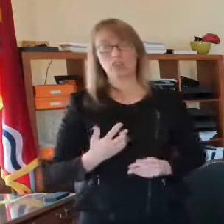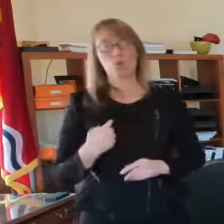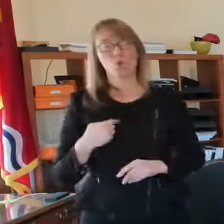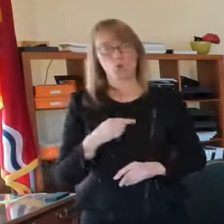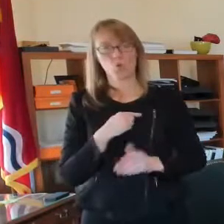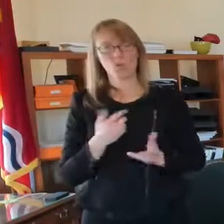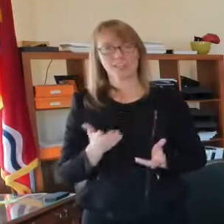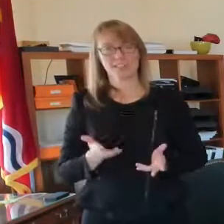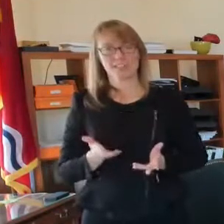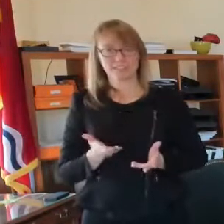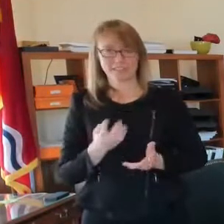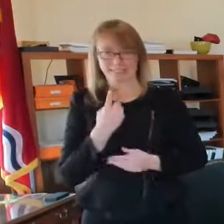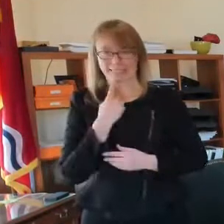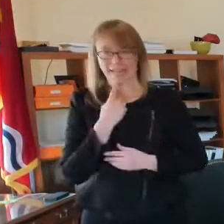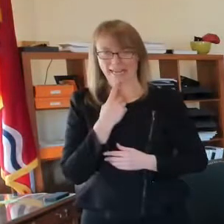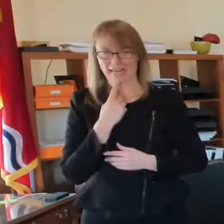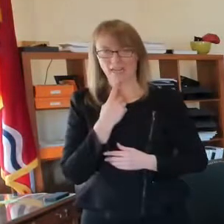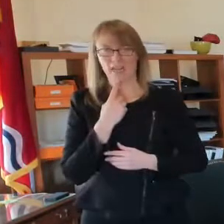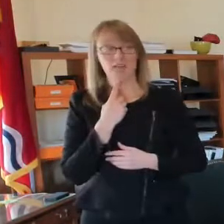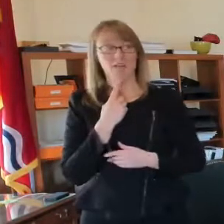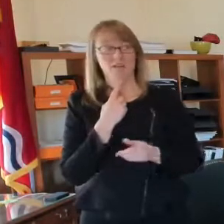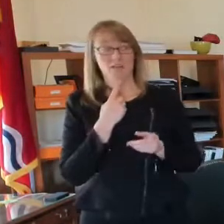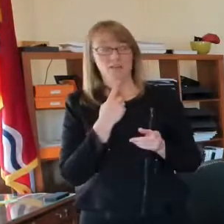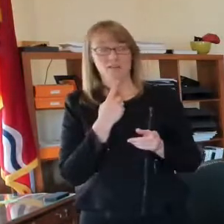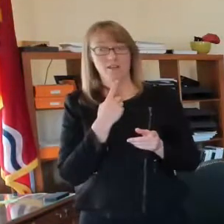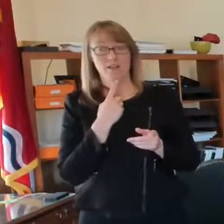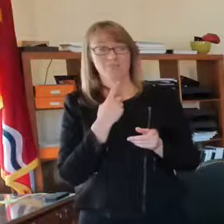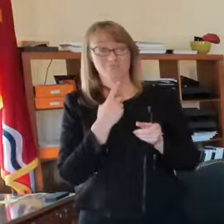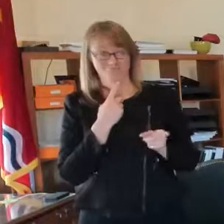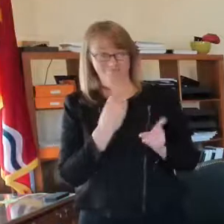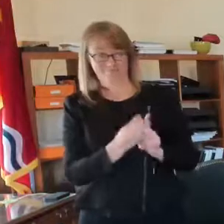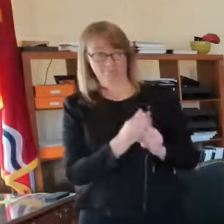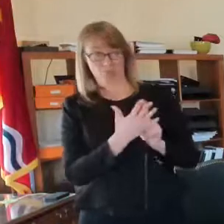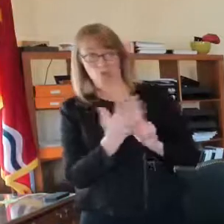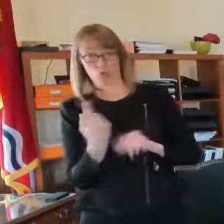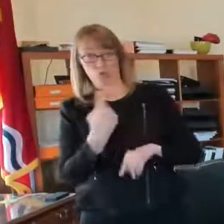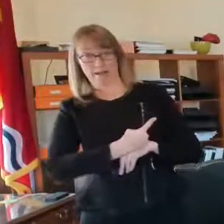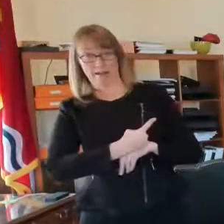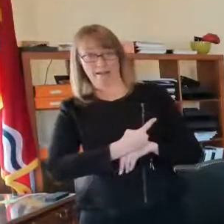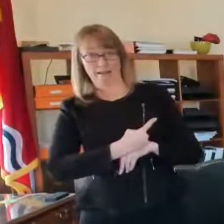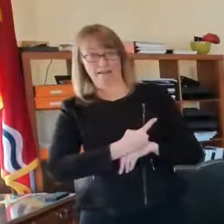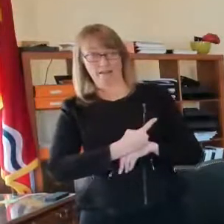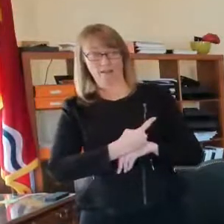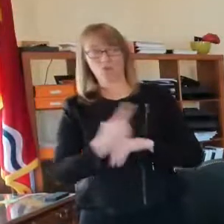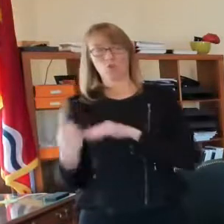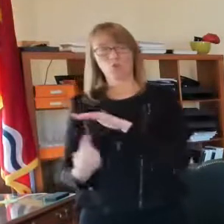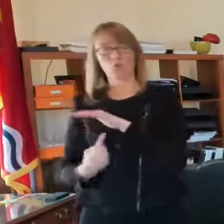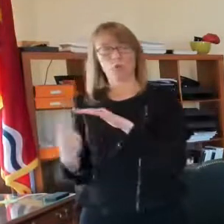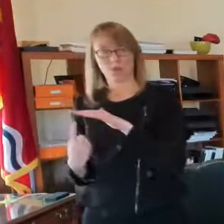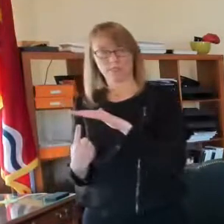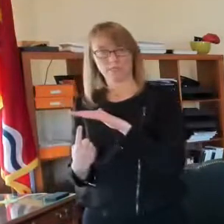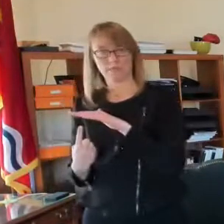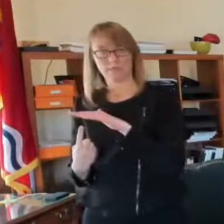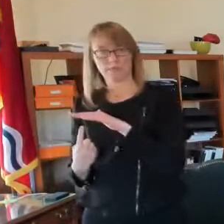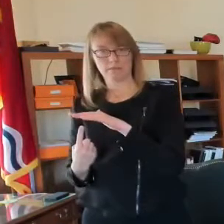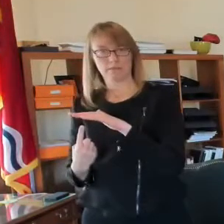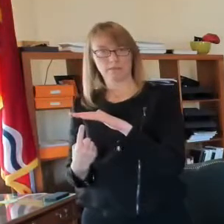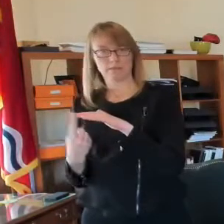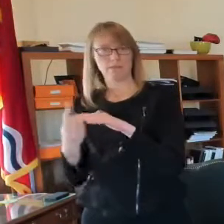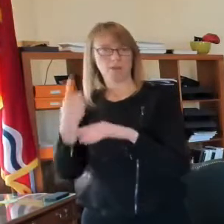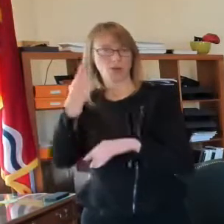quarantine for 14 days from the date of your last exposure. And sometimes that was 2, 3, 4 days before.